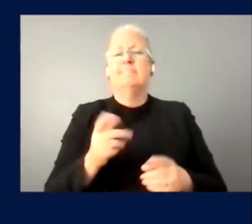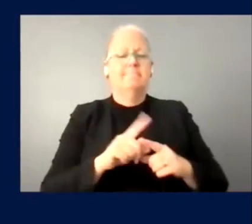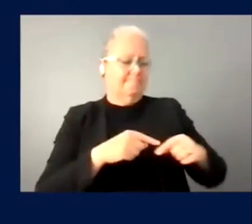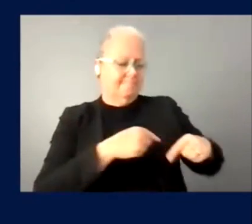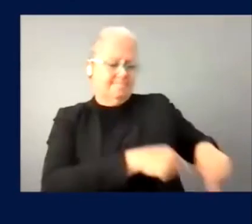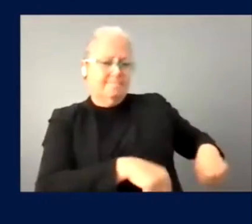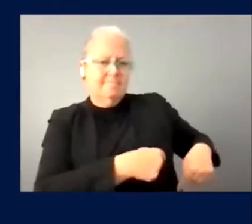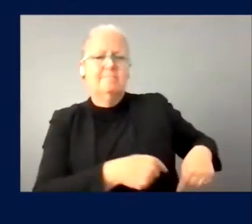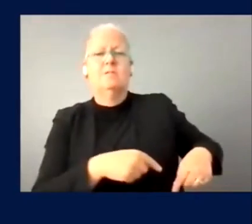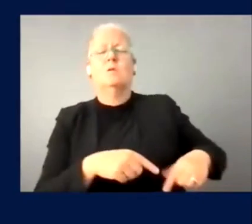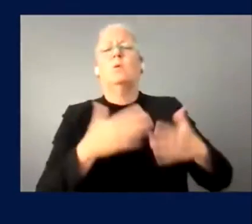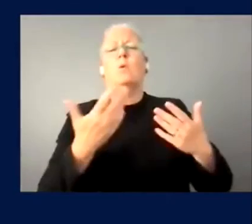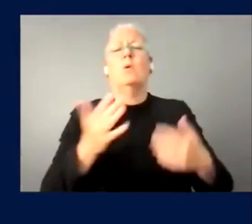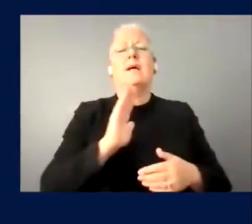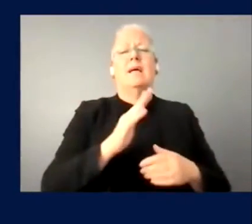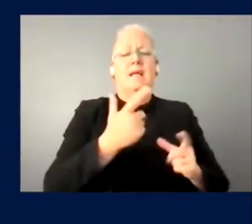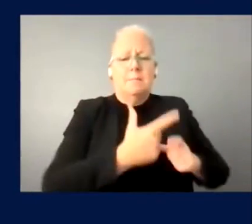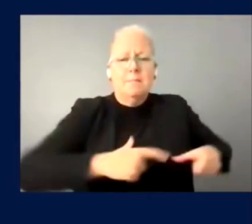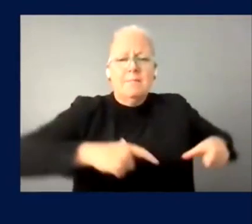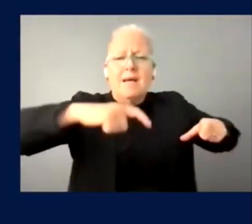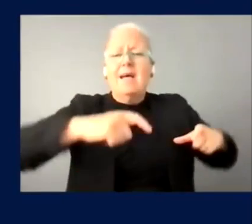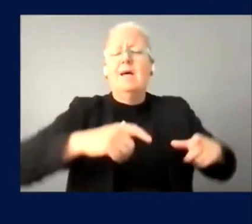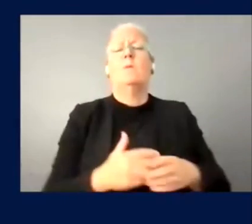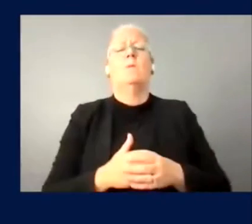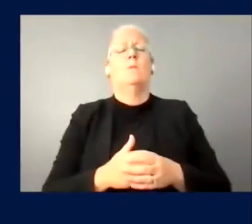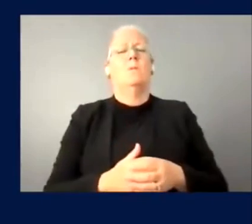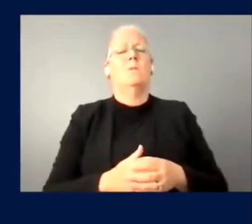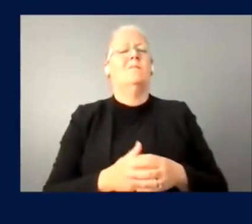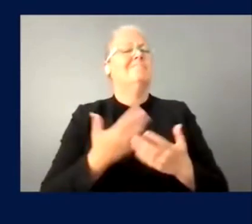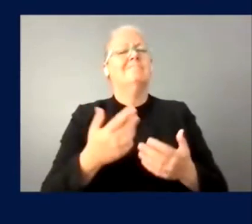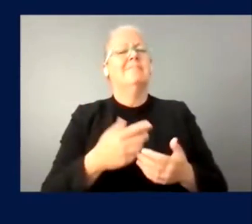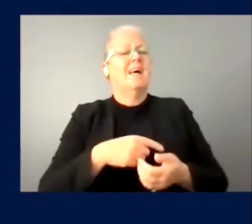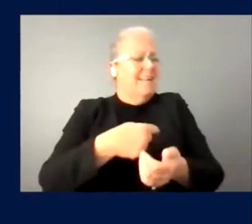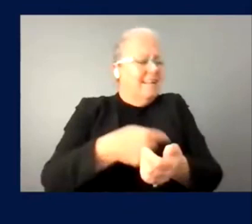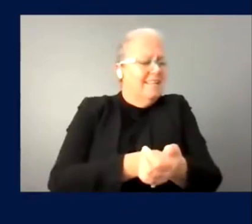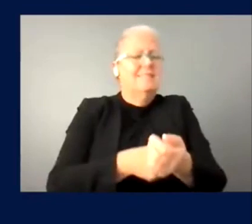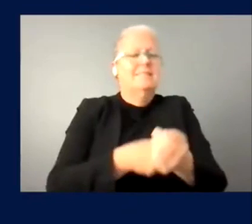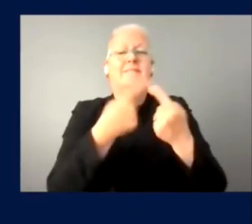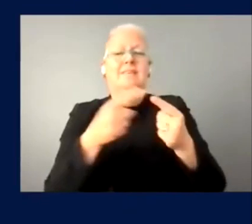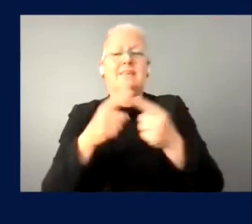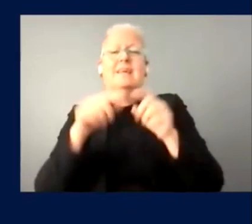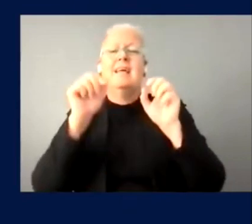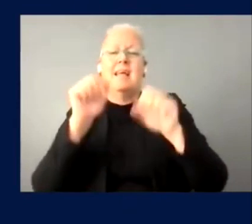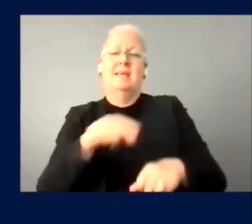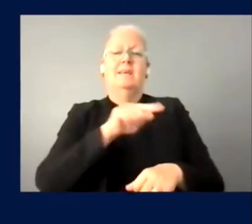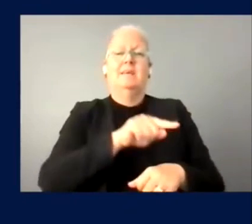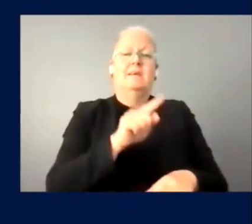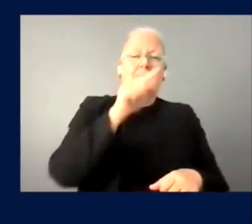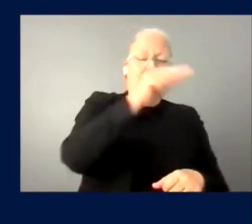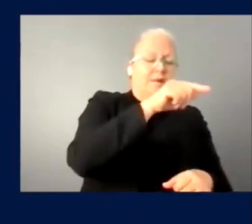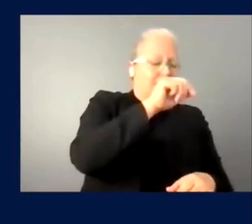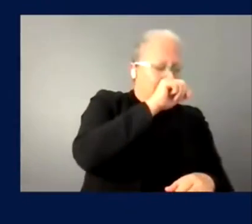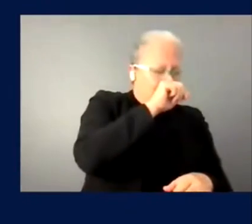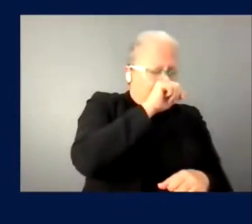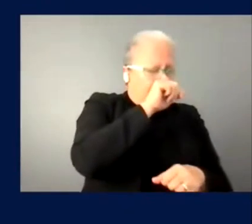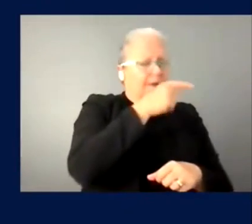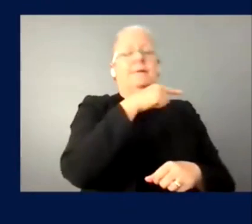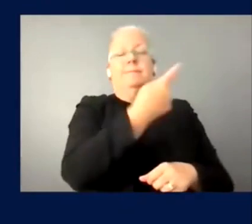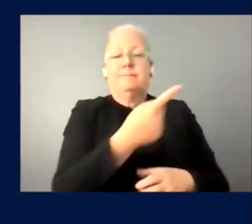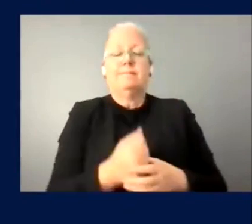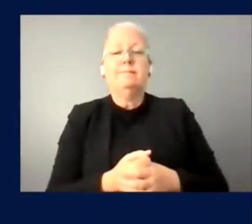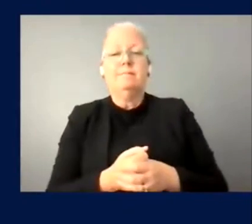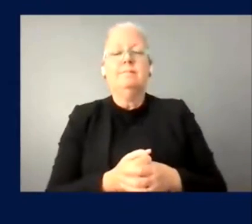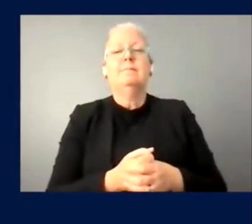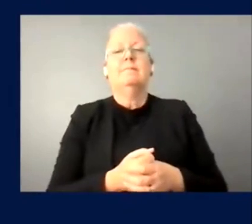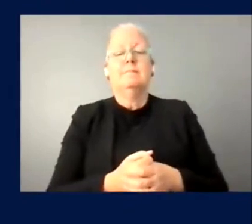stoma bags will be able to use these other toilets. In addition to that, things like installing hooks and shelves in, maybe if